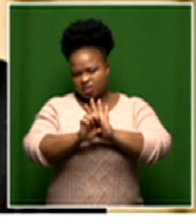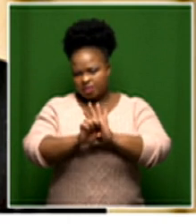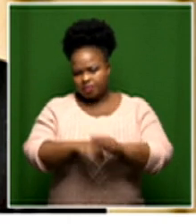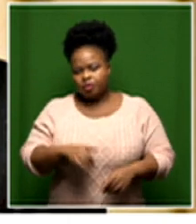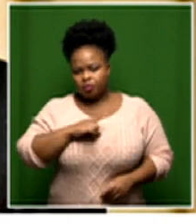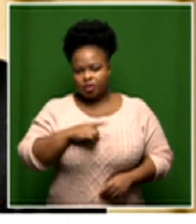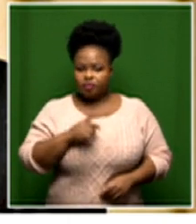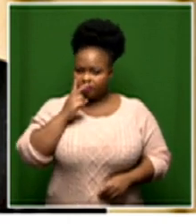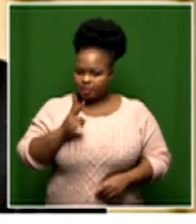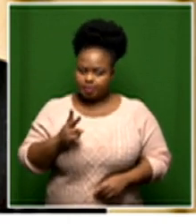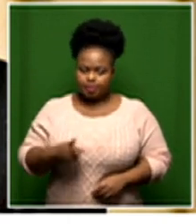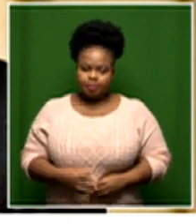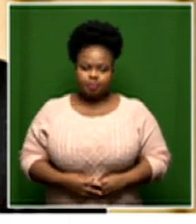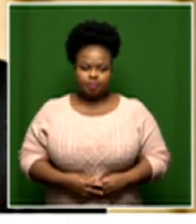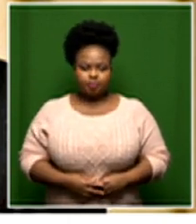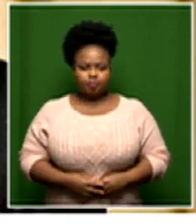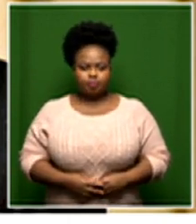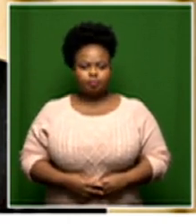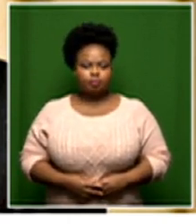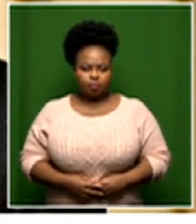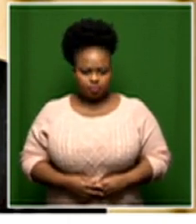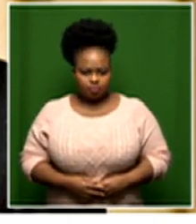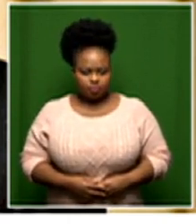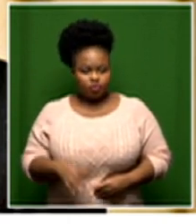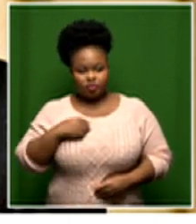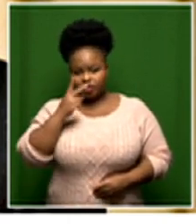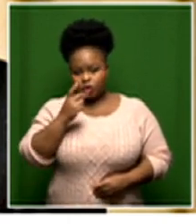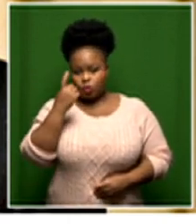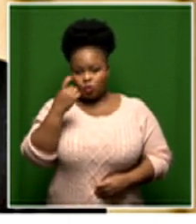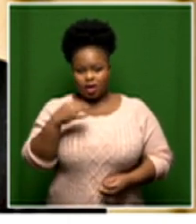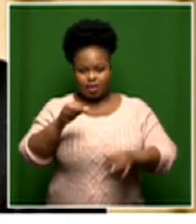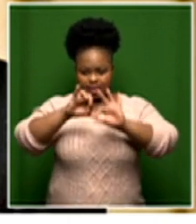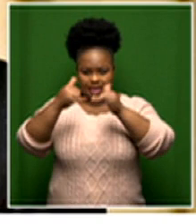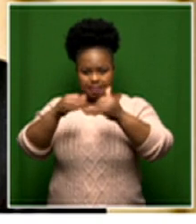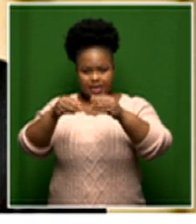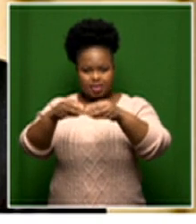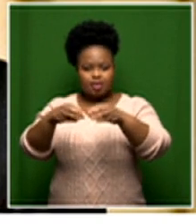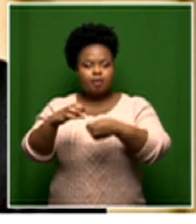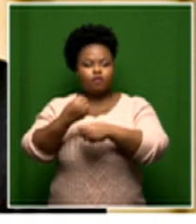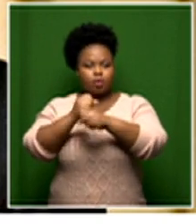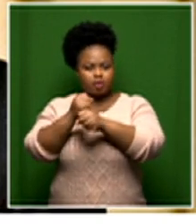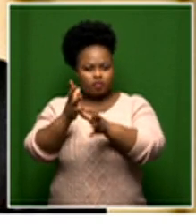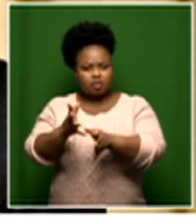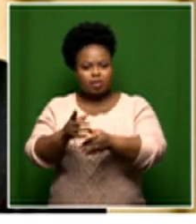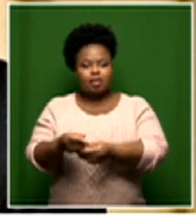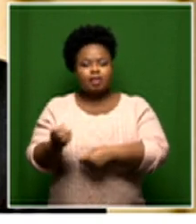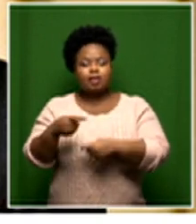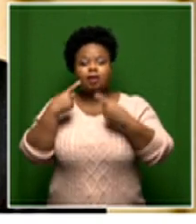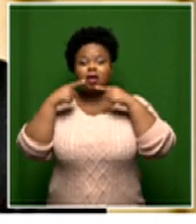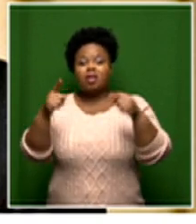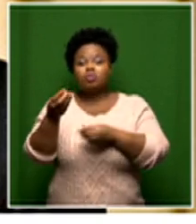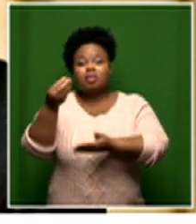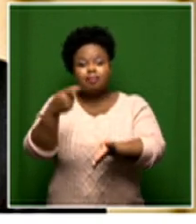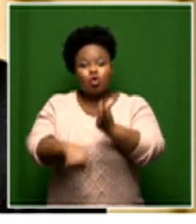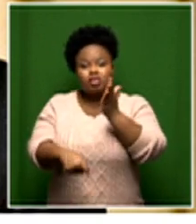that. Excuse me. You have seen that one manufacturer had actually a published price and said